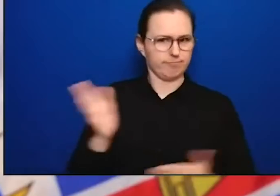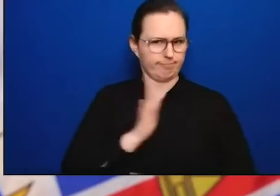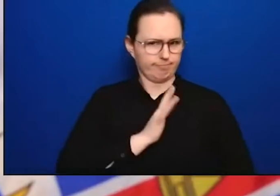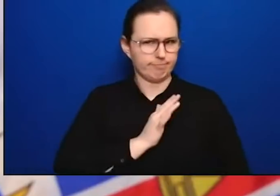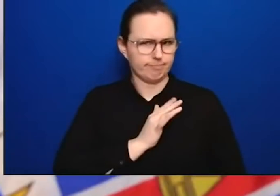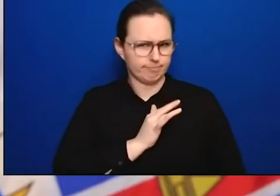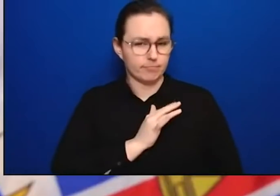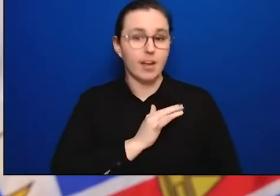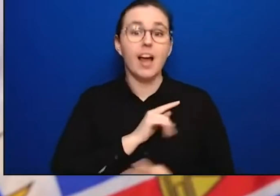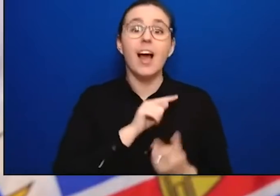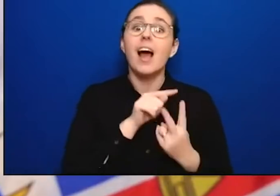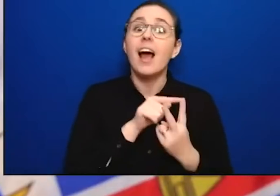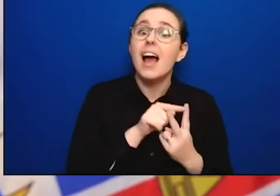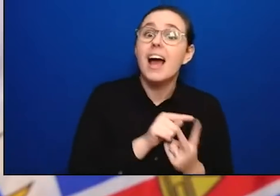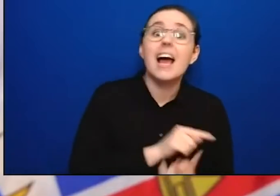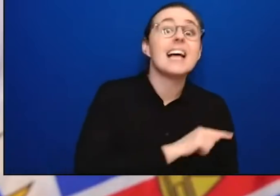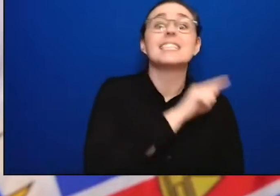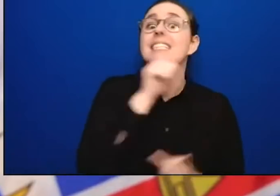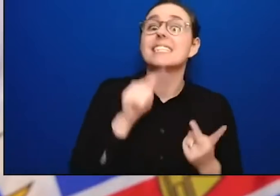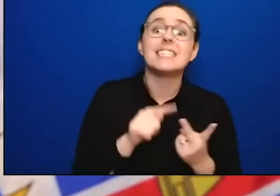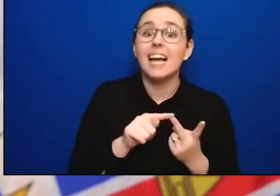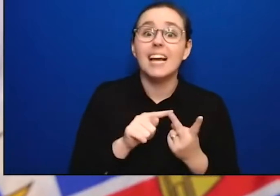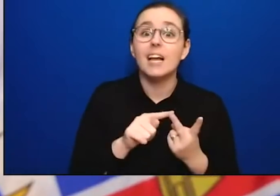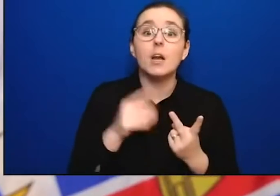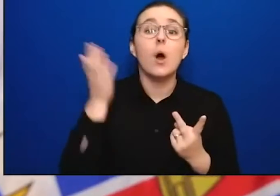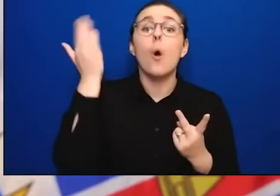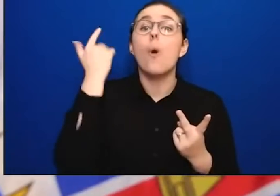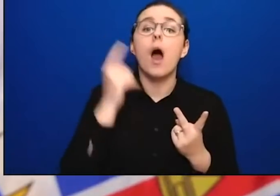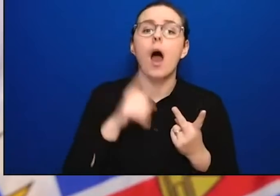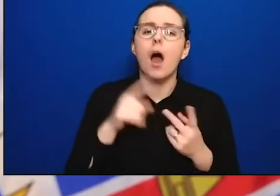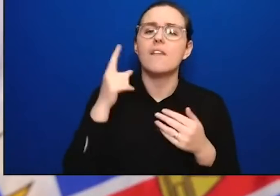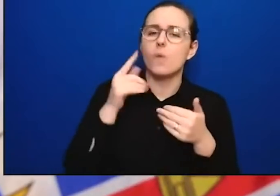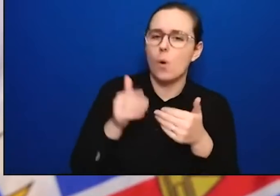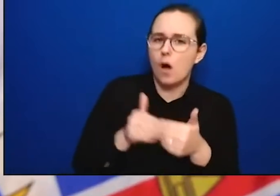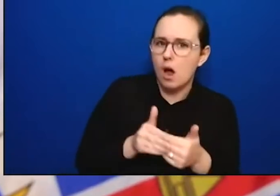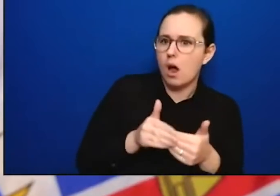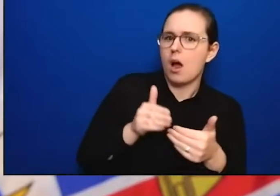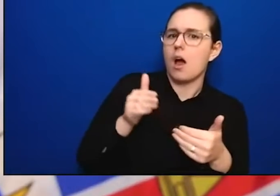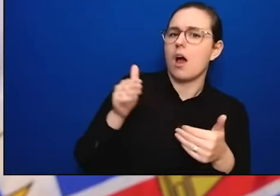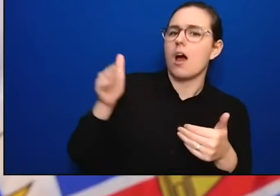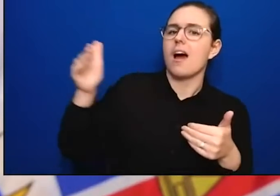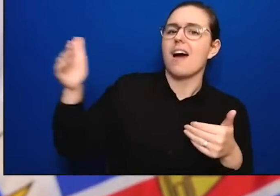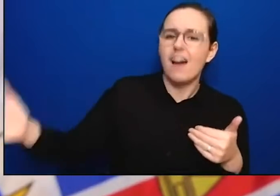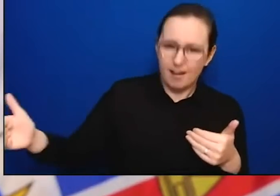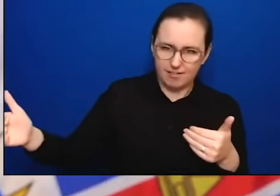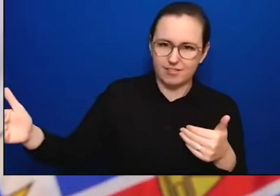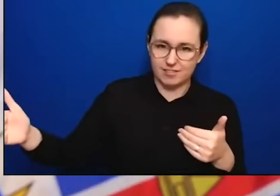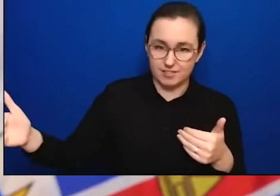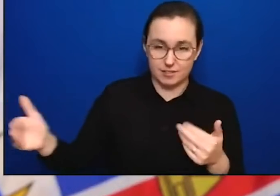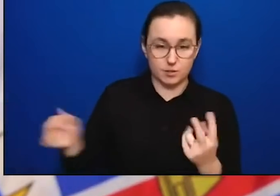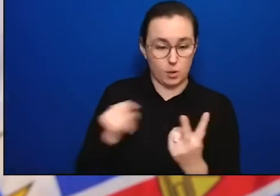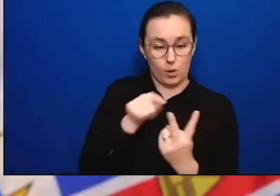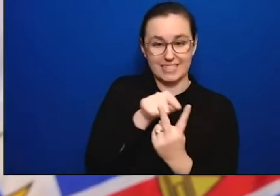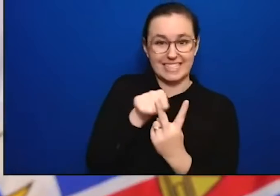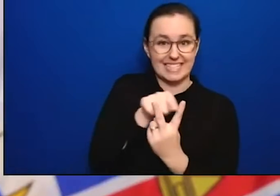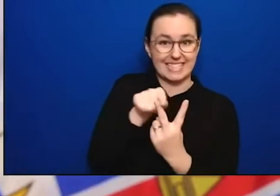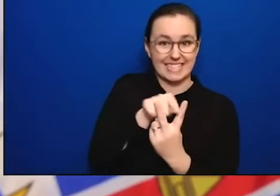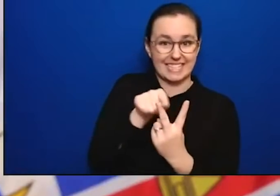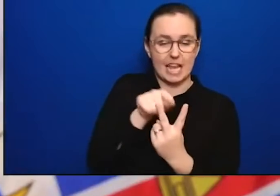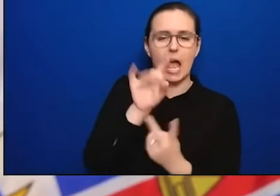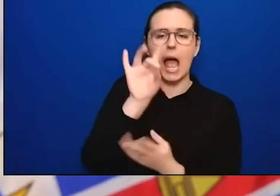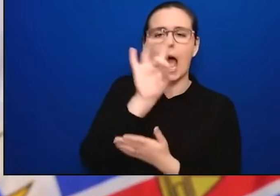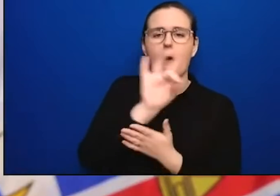make the difference for what's happening right now. But we want to make sure that we're protecting children for the long run as well. And we know that